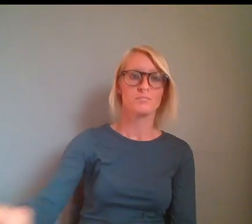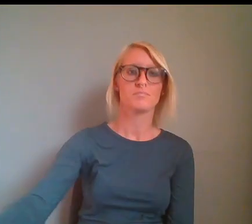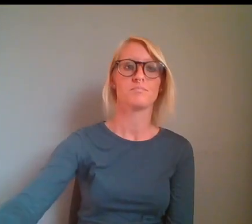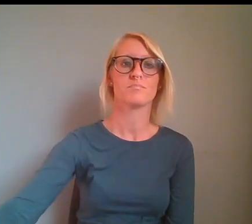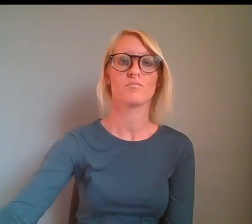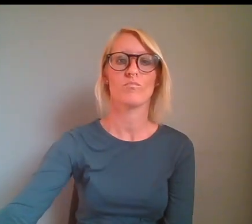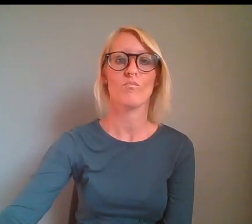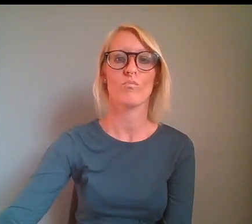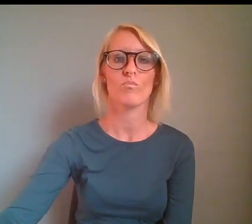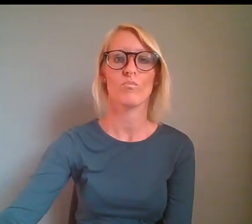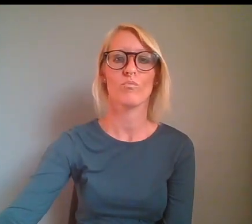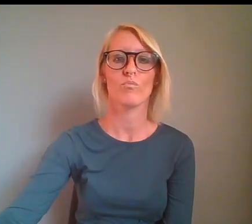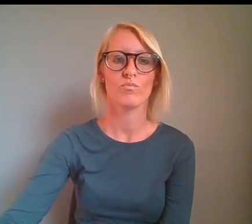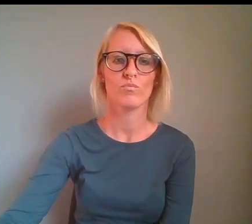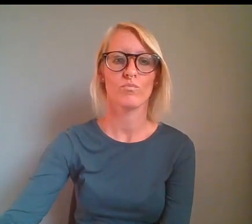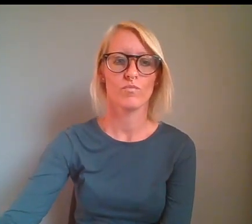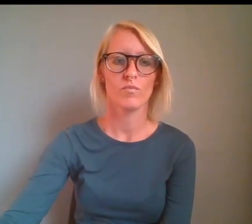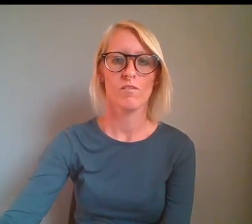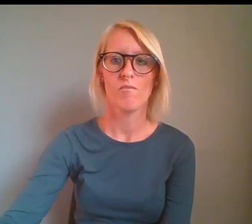For the mud.